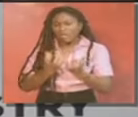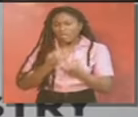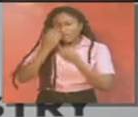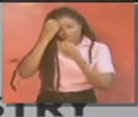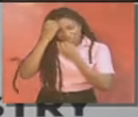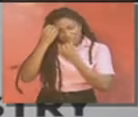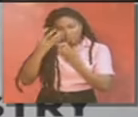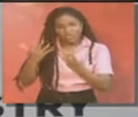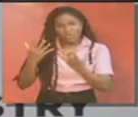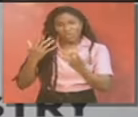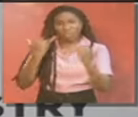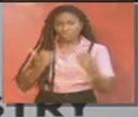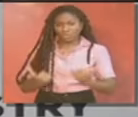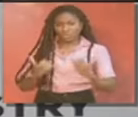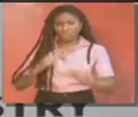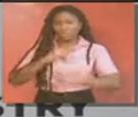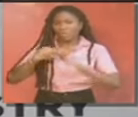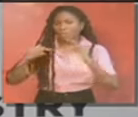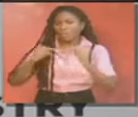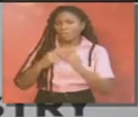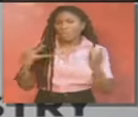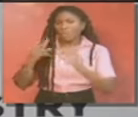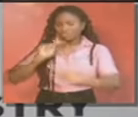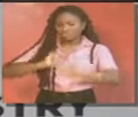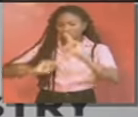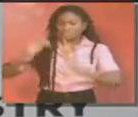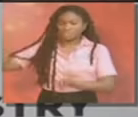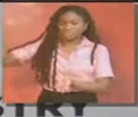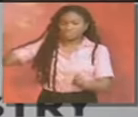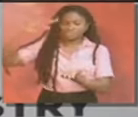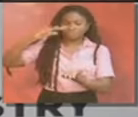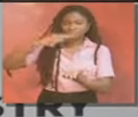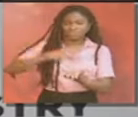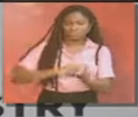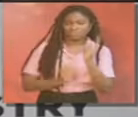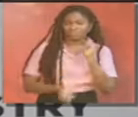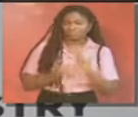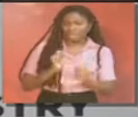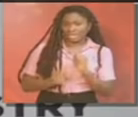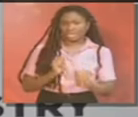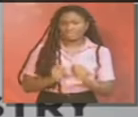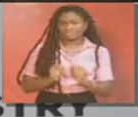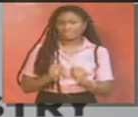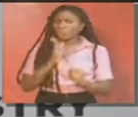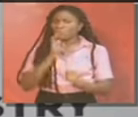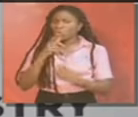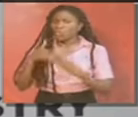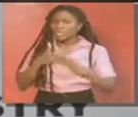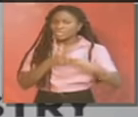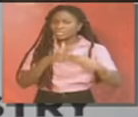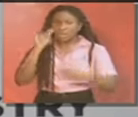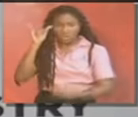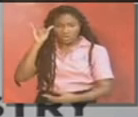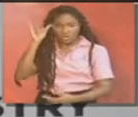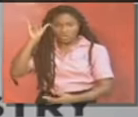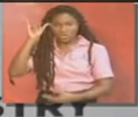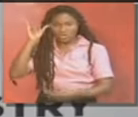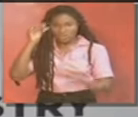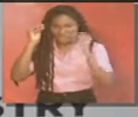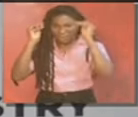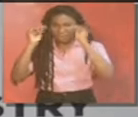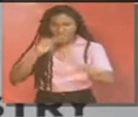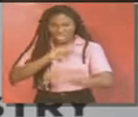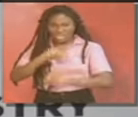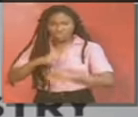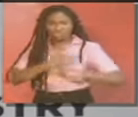repatriation exercises, which are led in collaboration by the Ministry of National Security. And we had